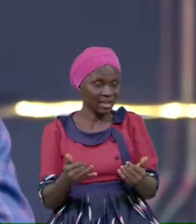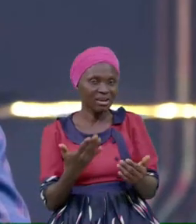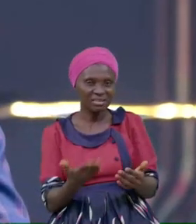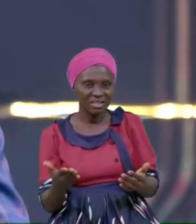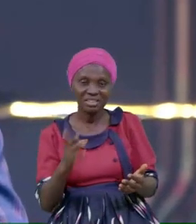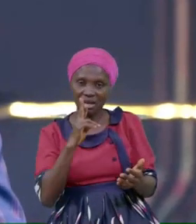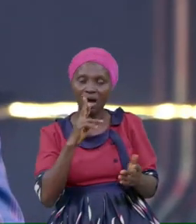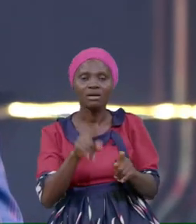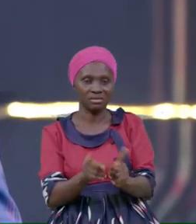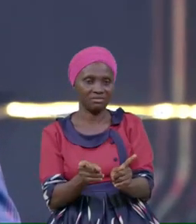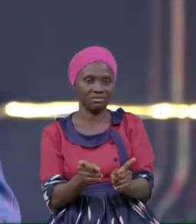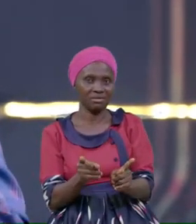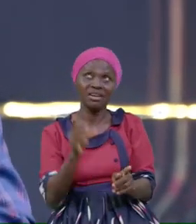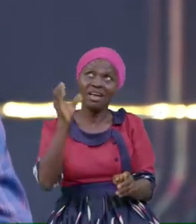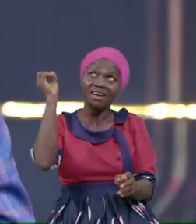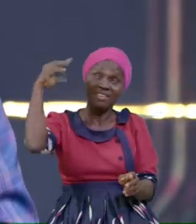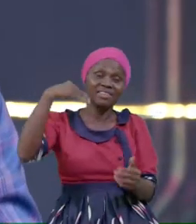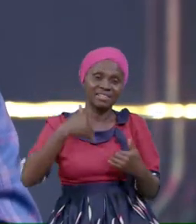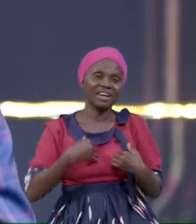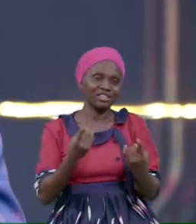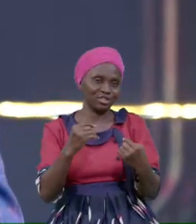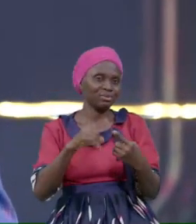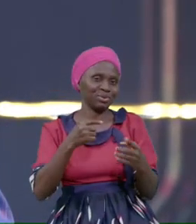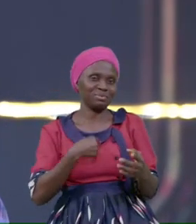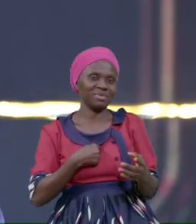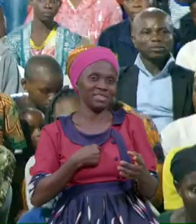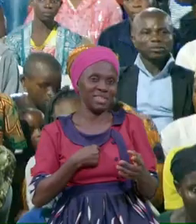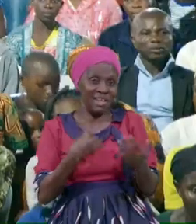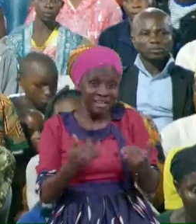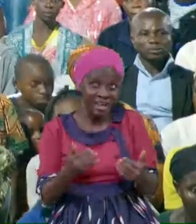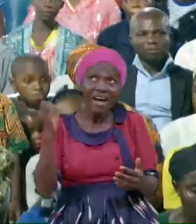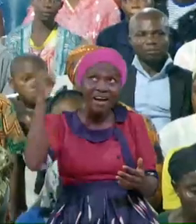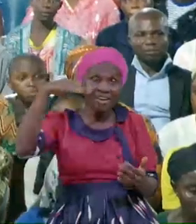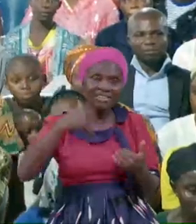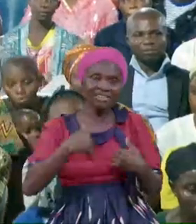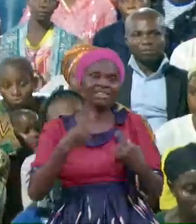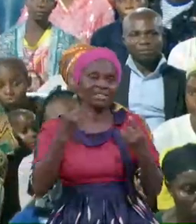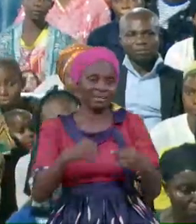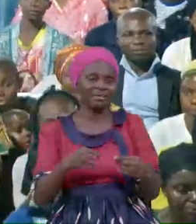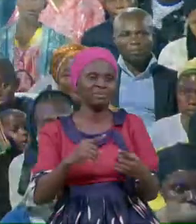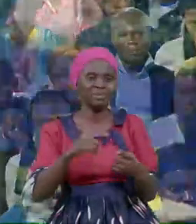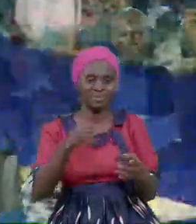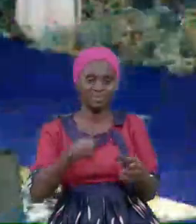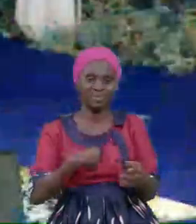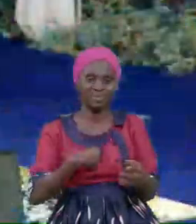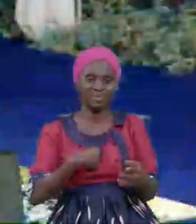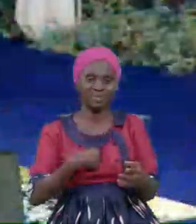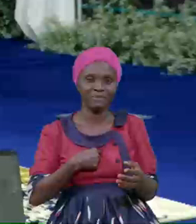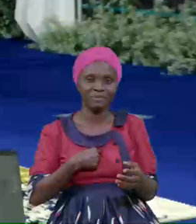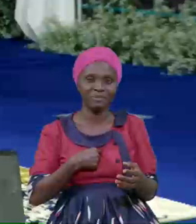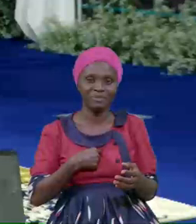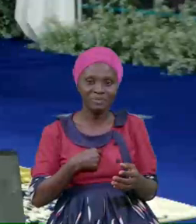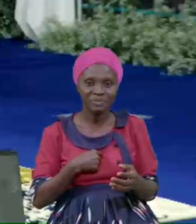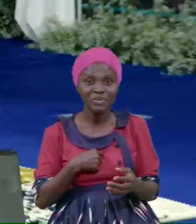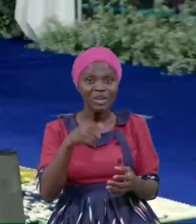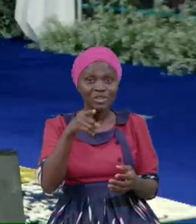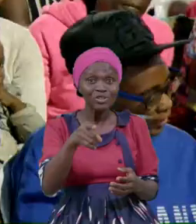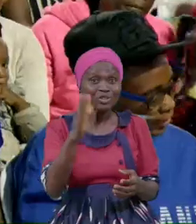Grace has come. Grace has come. You'll find things will become different in your